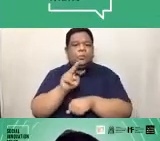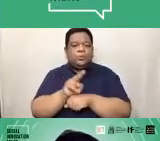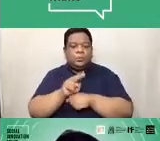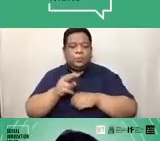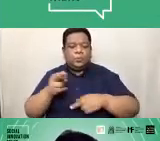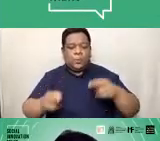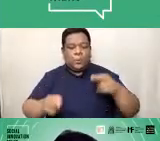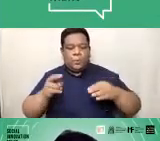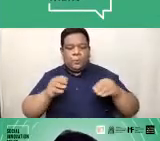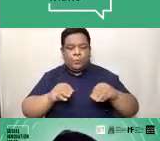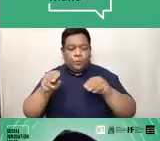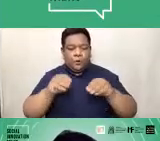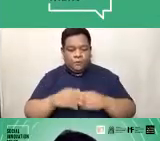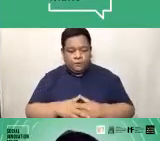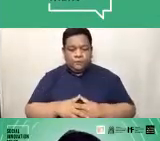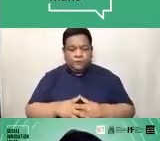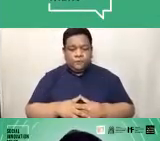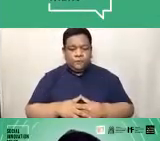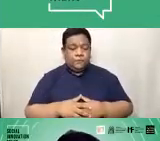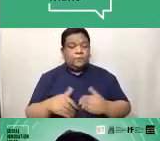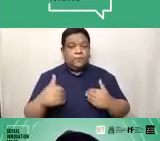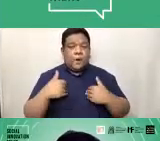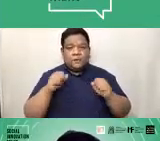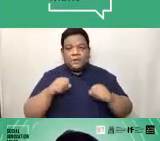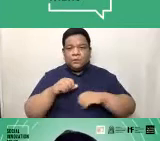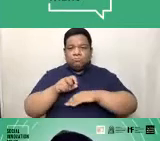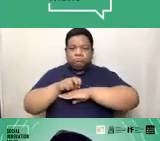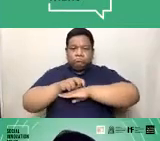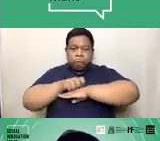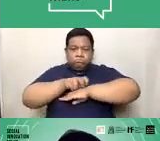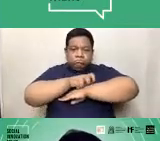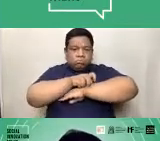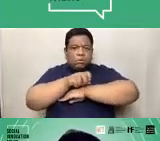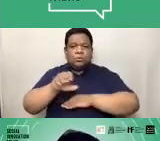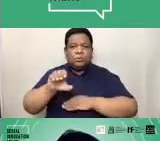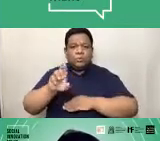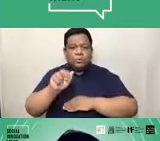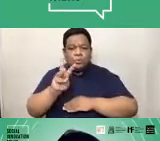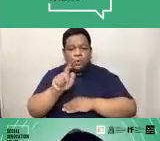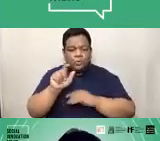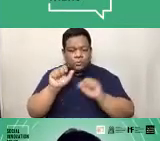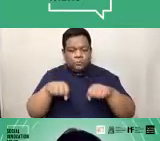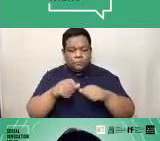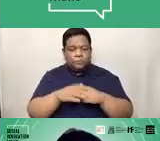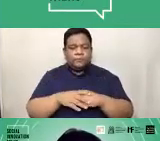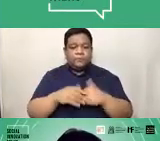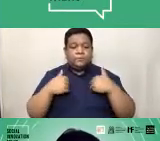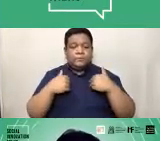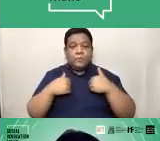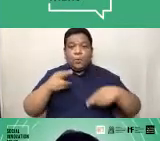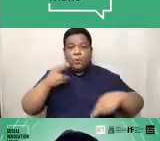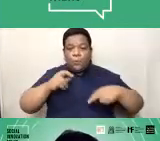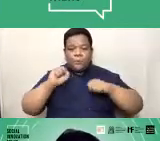So they've developed robots that can crawl using like multiple limbs. They've even developed robots that can